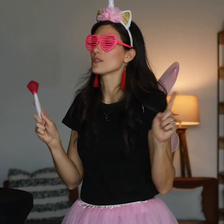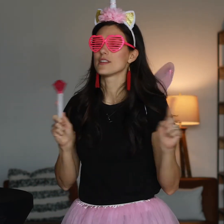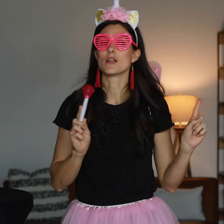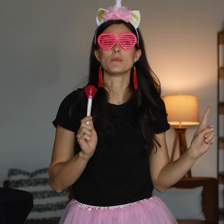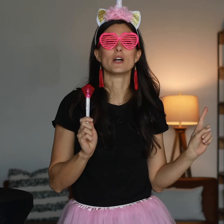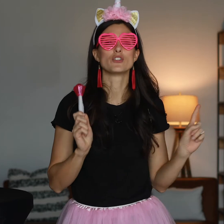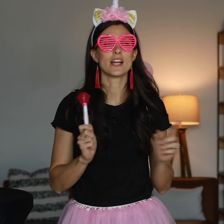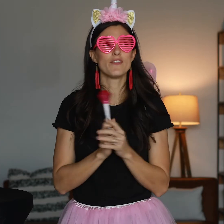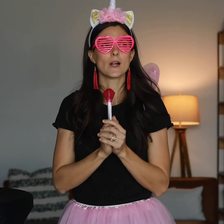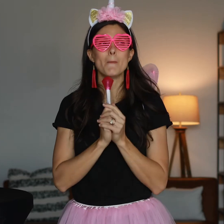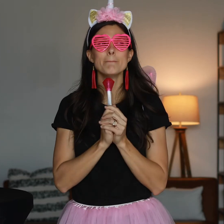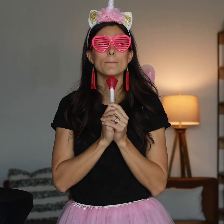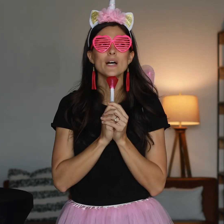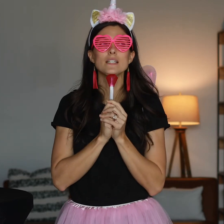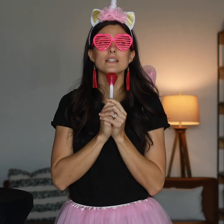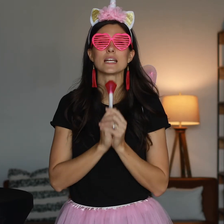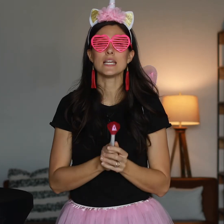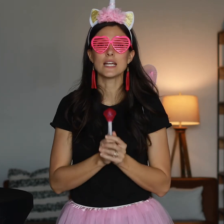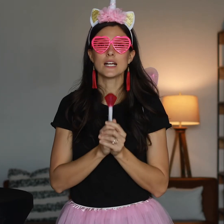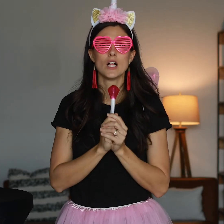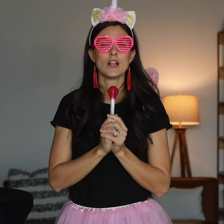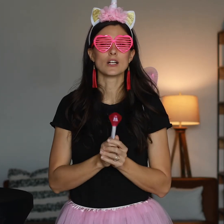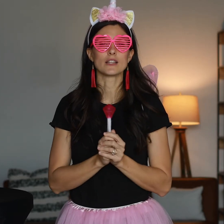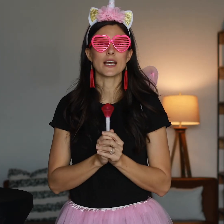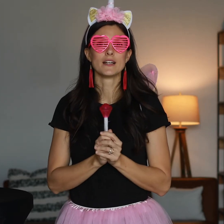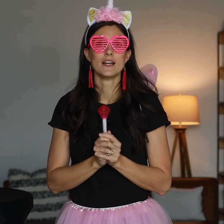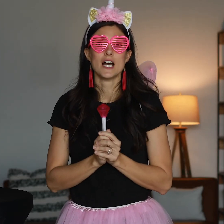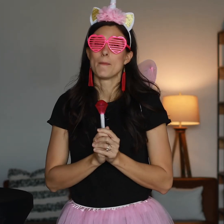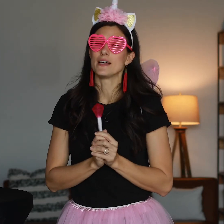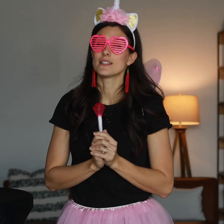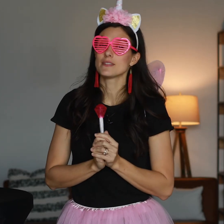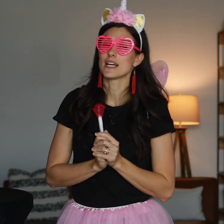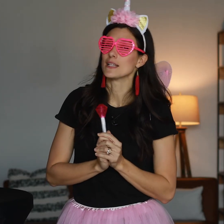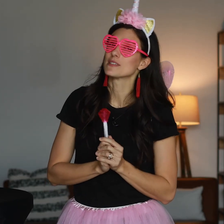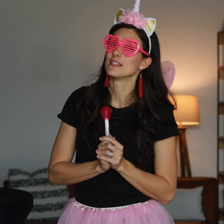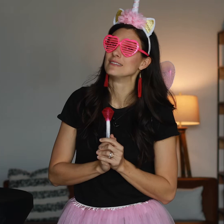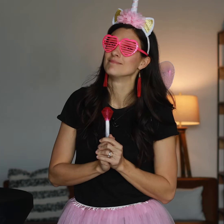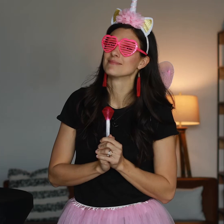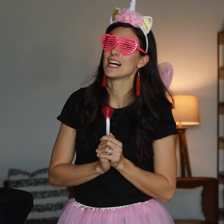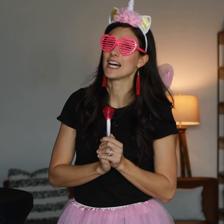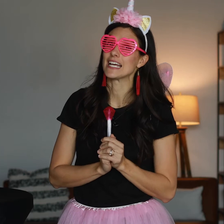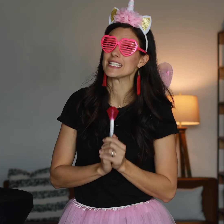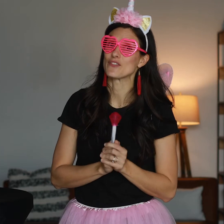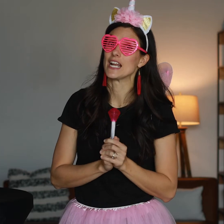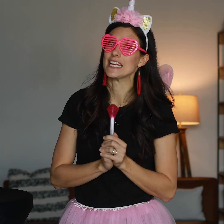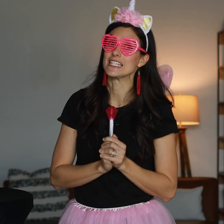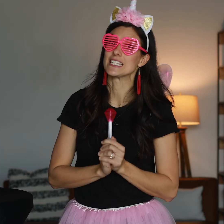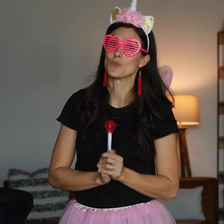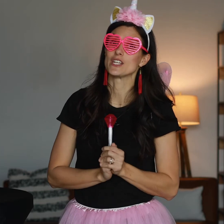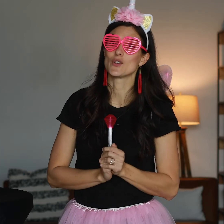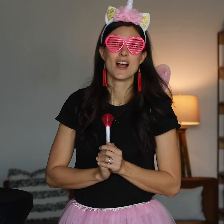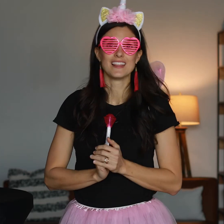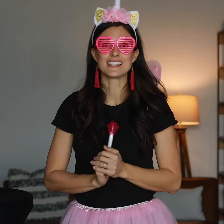the outside of people and trying to figure out, what does a king look like? But sometimes God has different